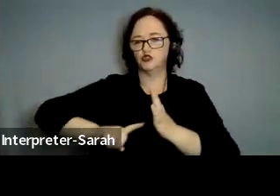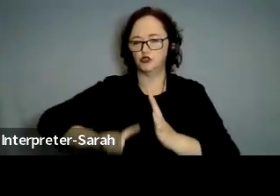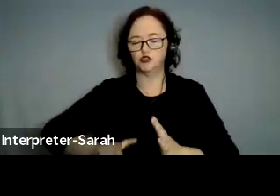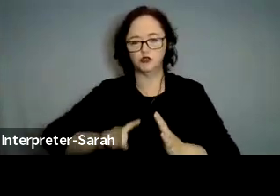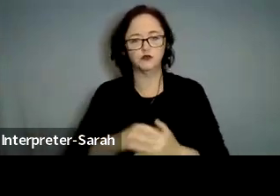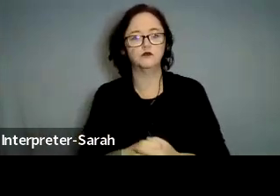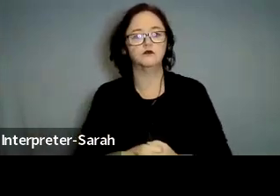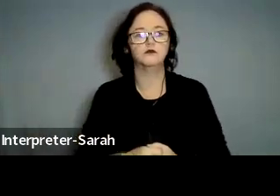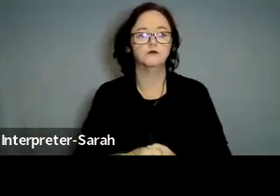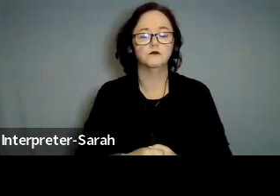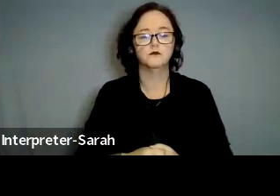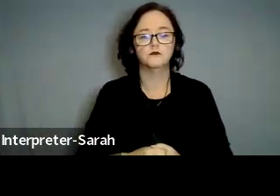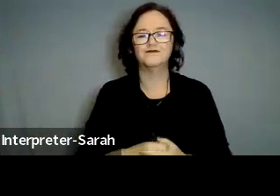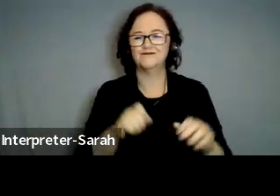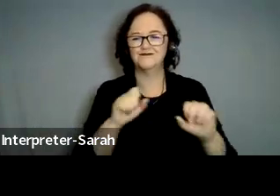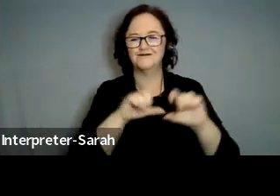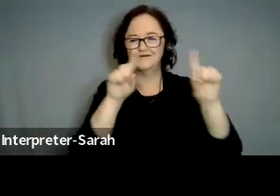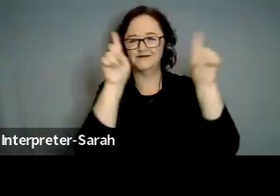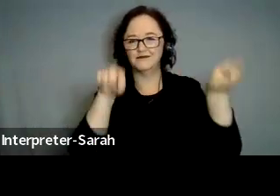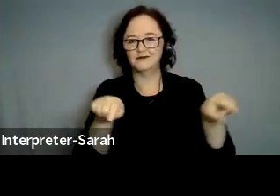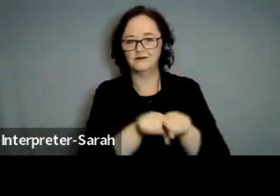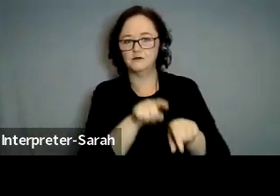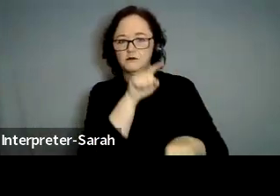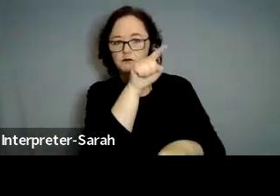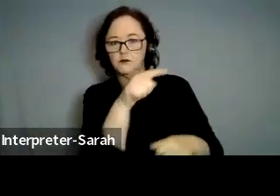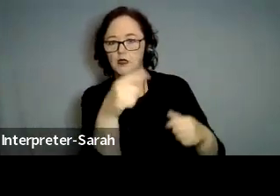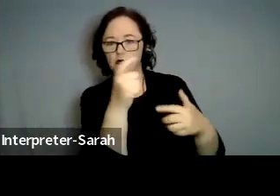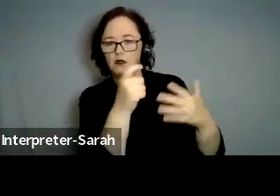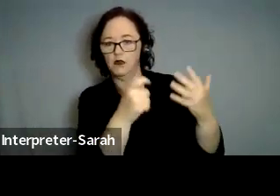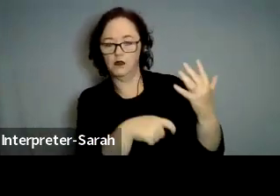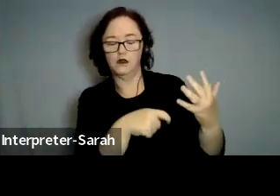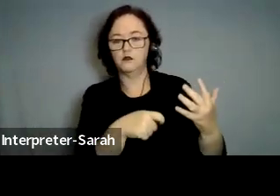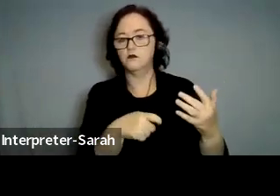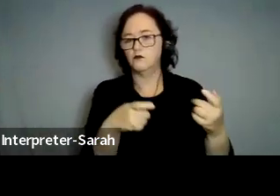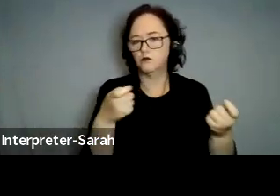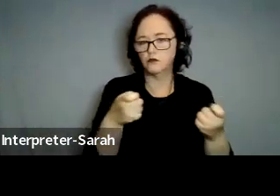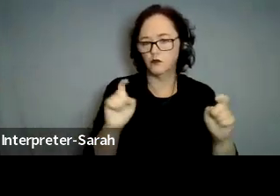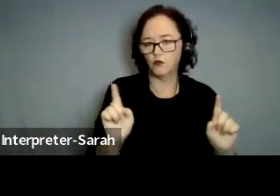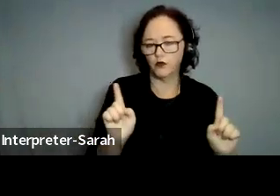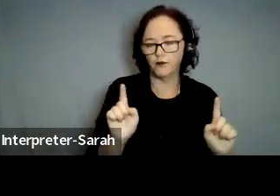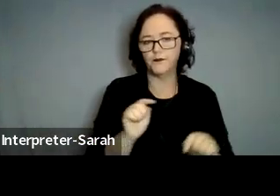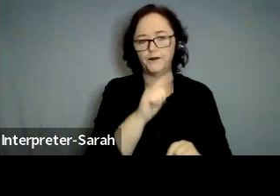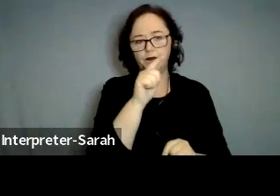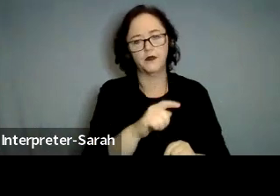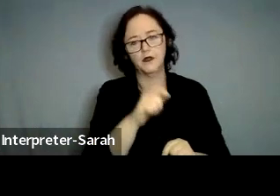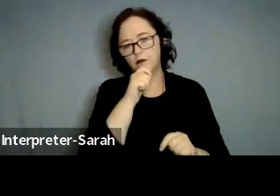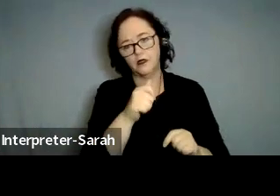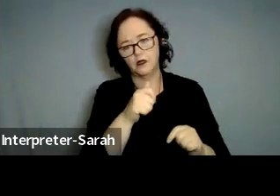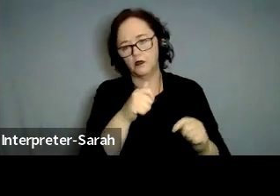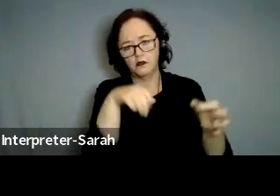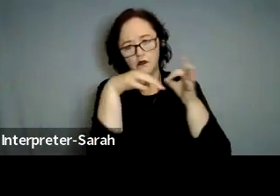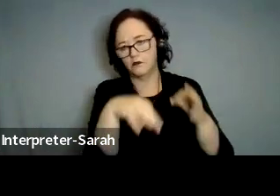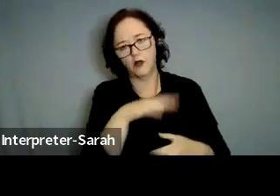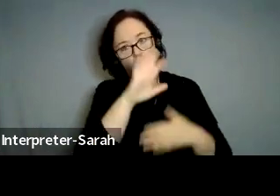slide lists some examples of where we might want to have some controls specifically. I'm not going to go through all of them. This deck will be